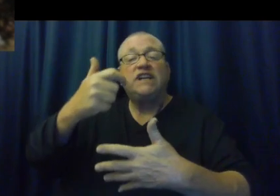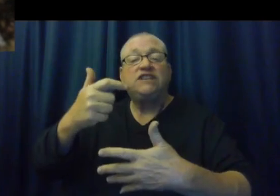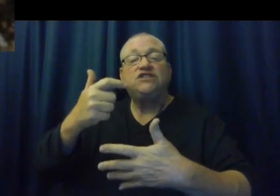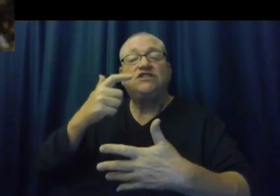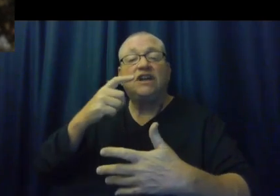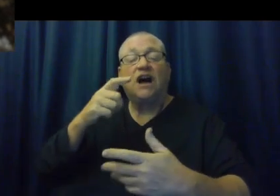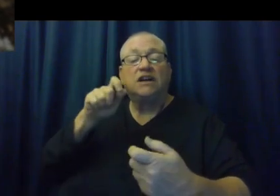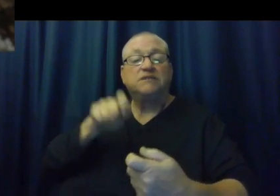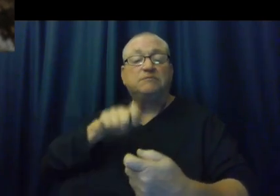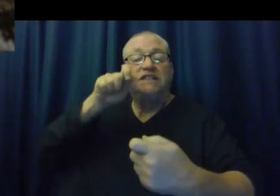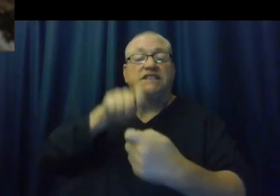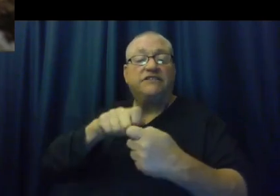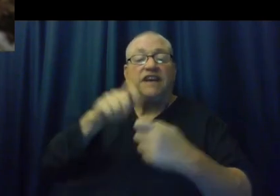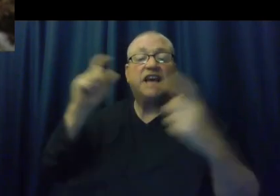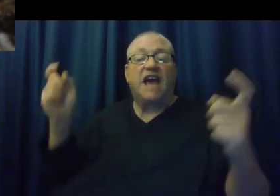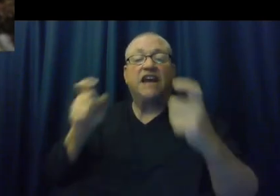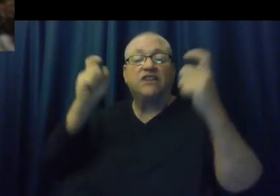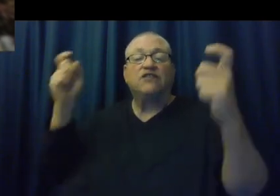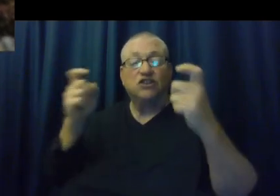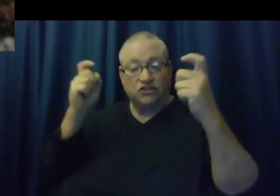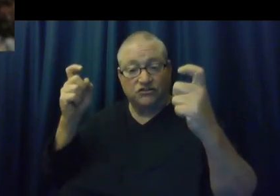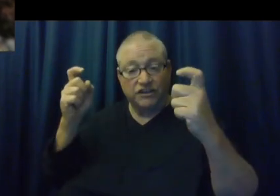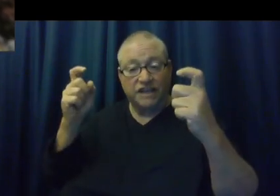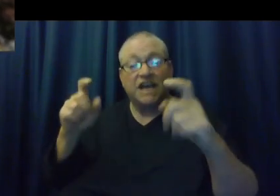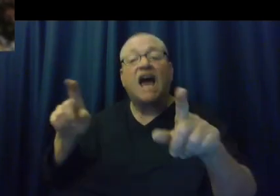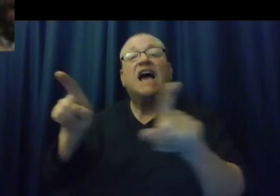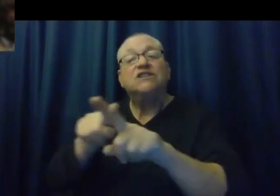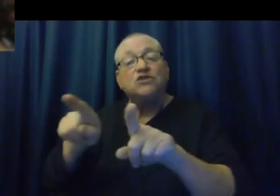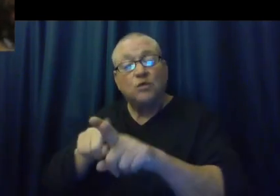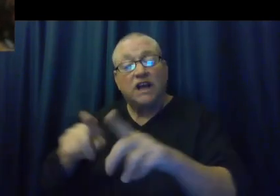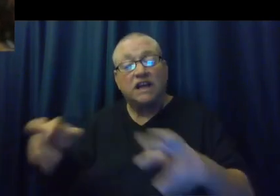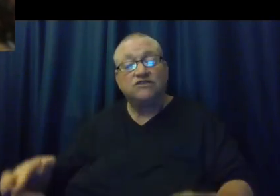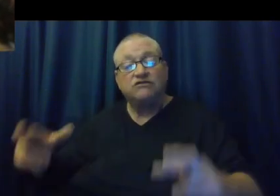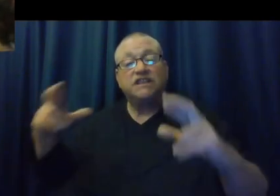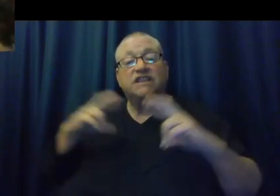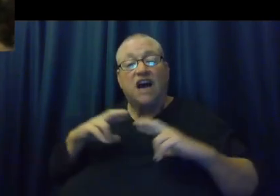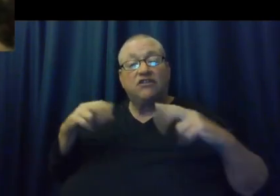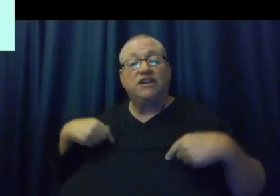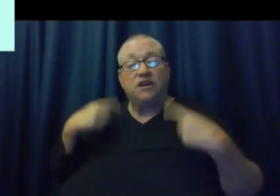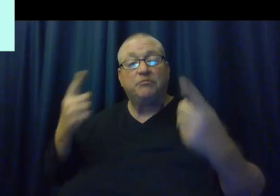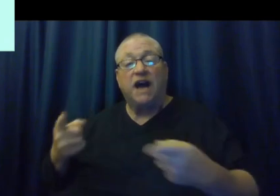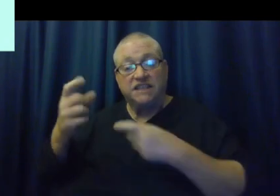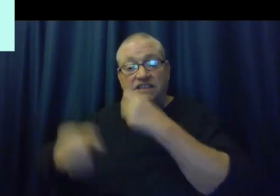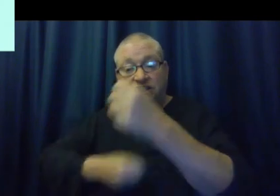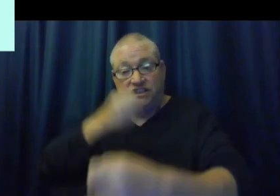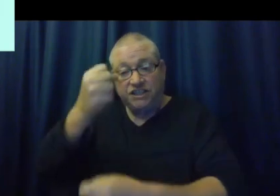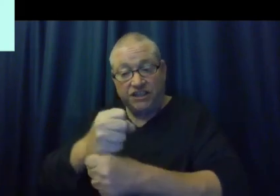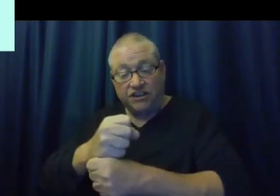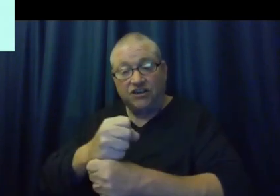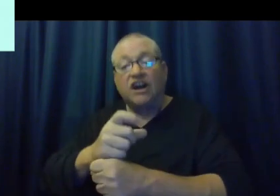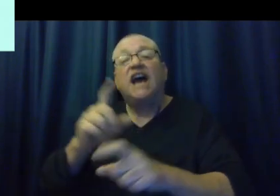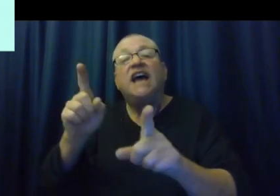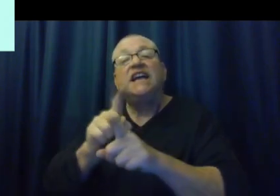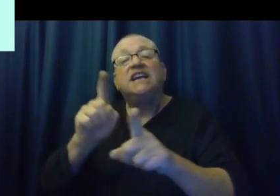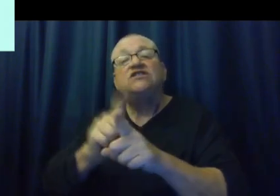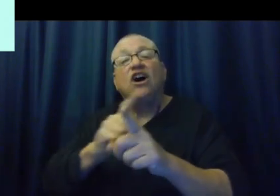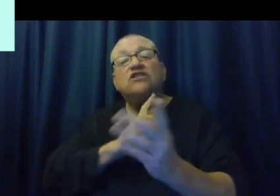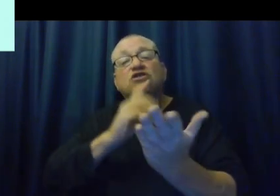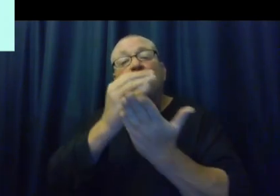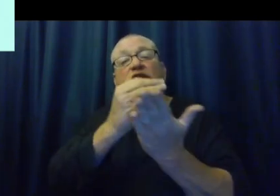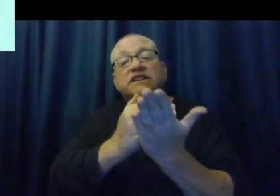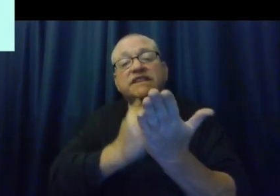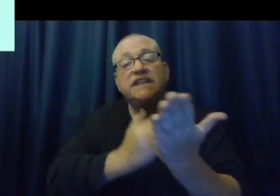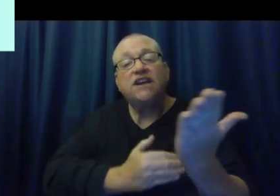in the past year, and also for those that have retired in the past year. These names are also listed on the